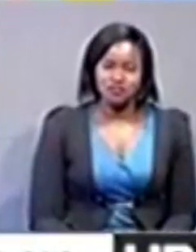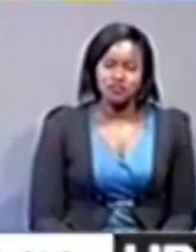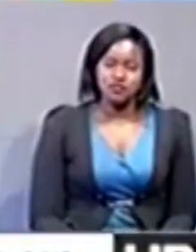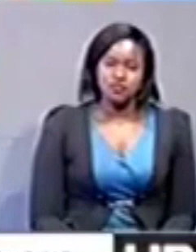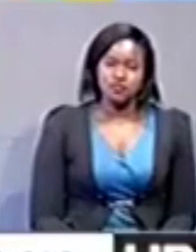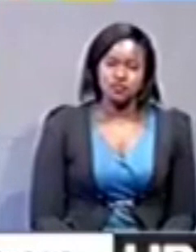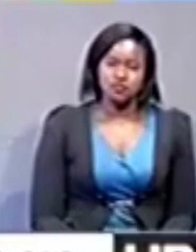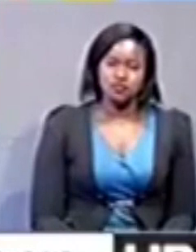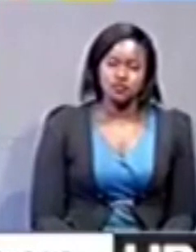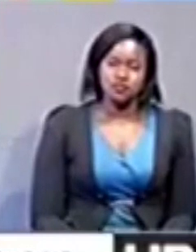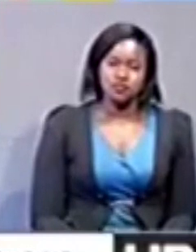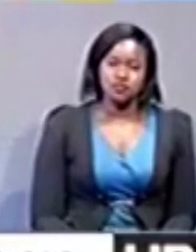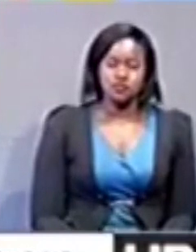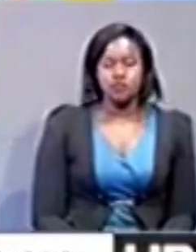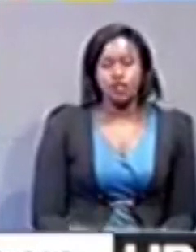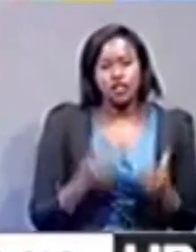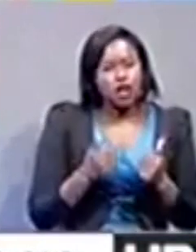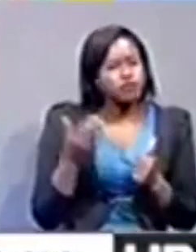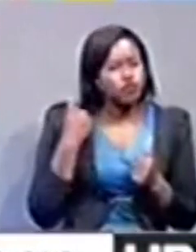This was, we had done this.